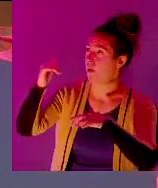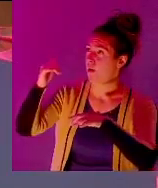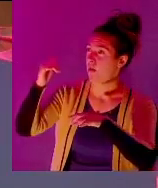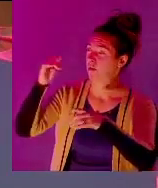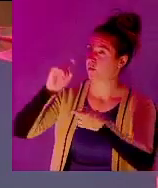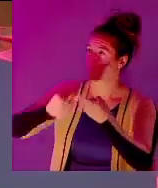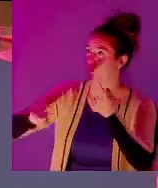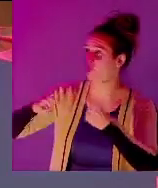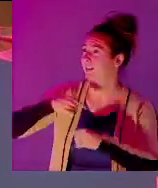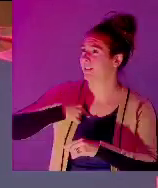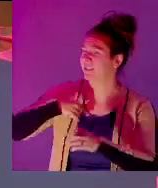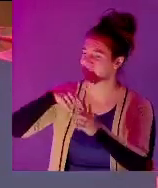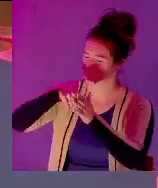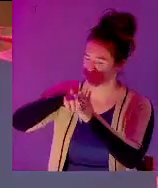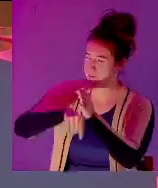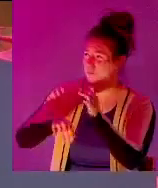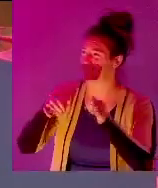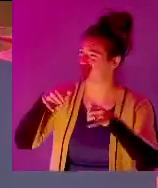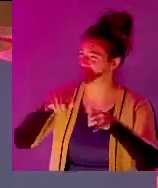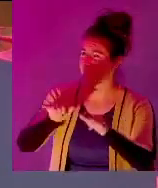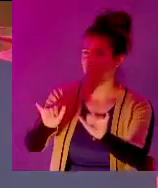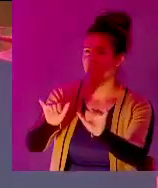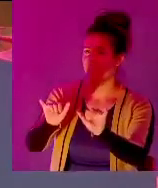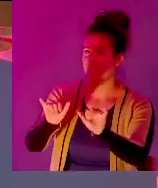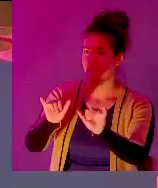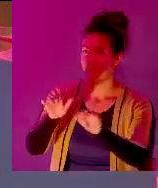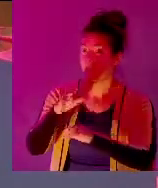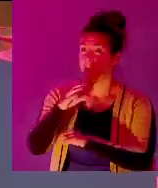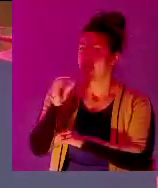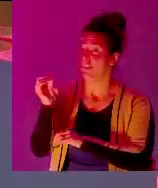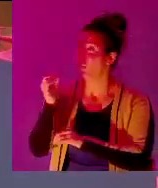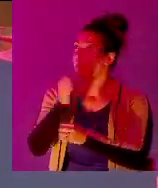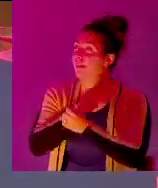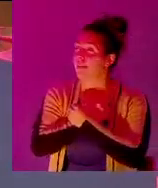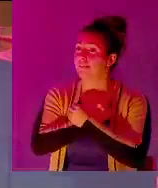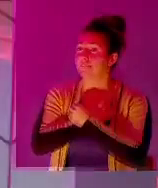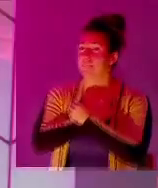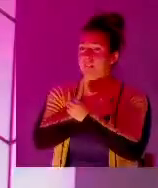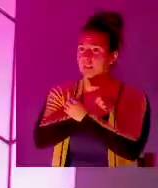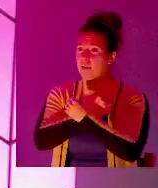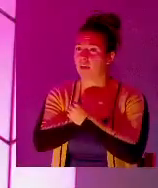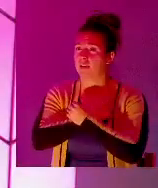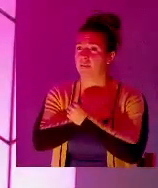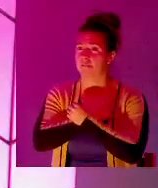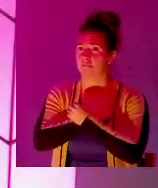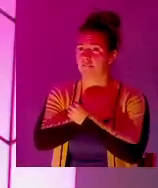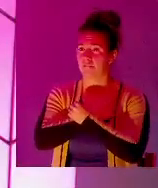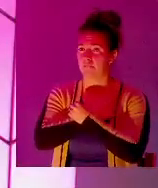Still into love, love, love your own.